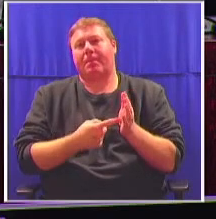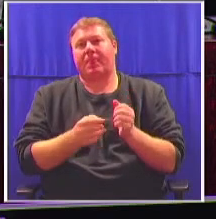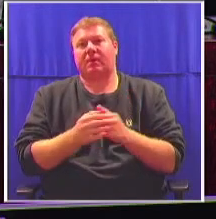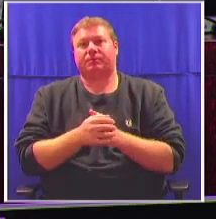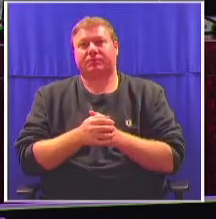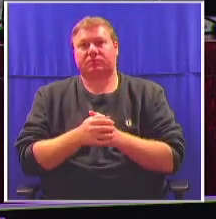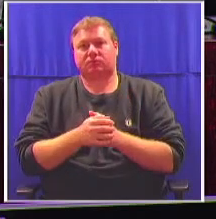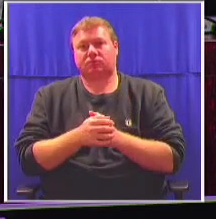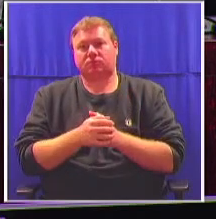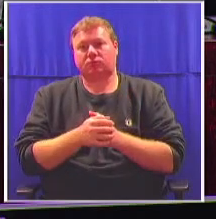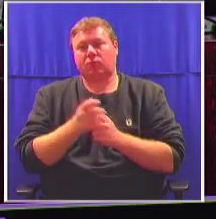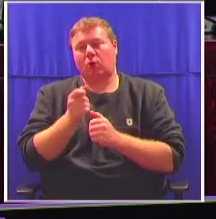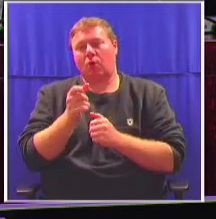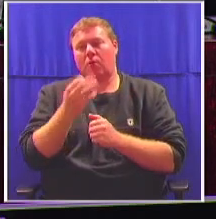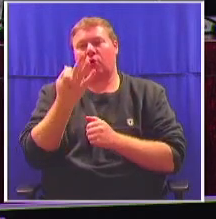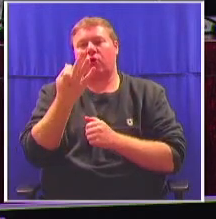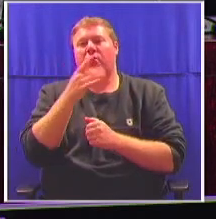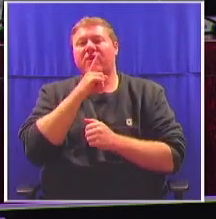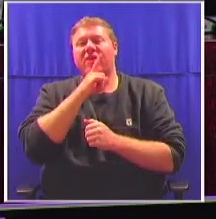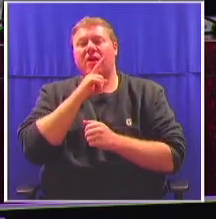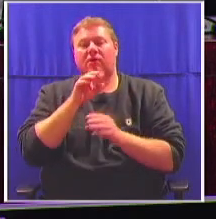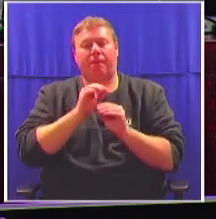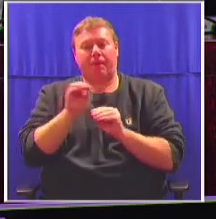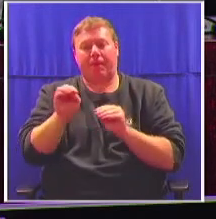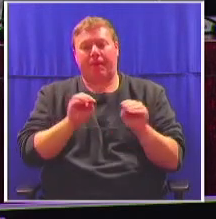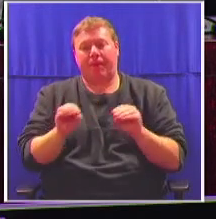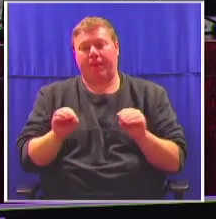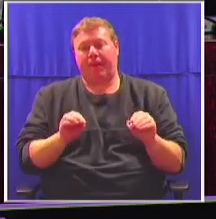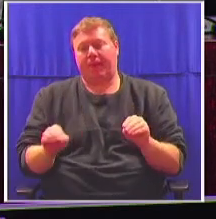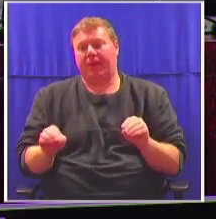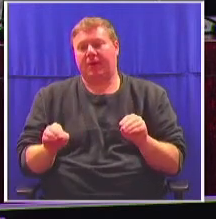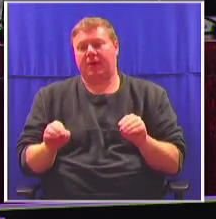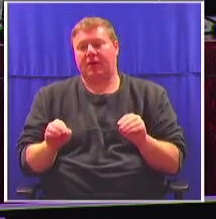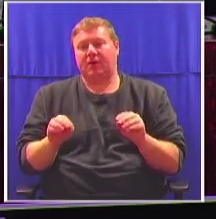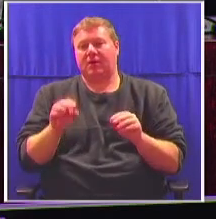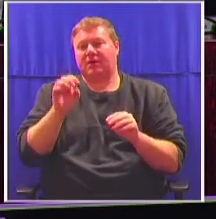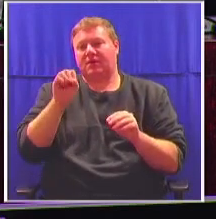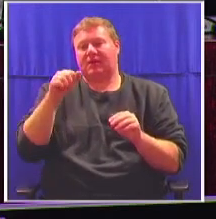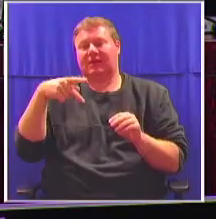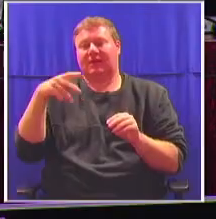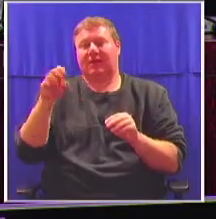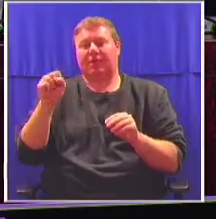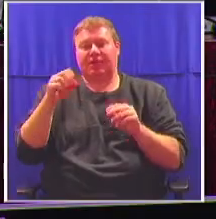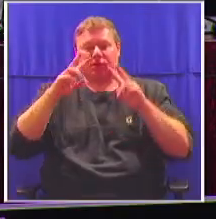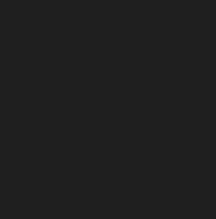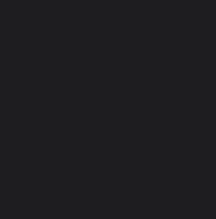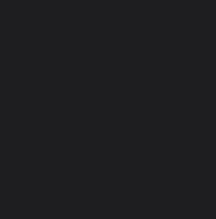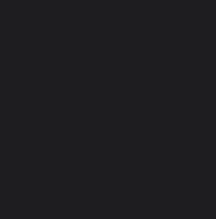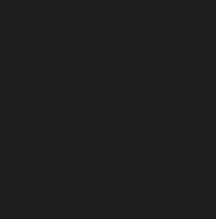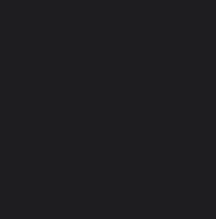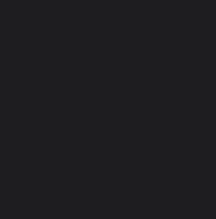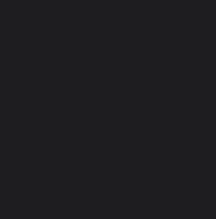to 3,000 will be allocated to the SAPS Detective Services.